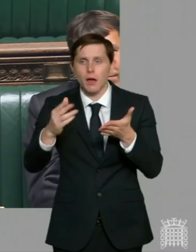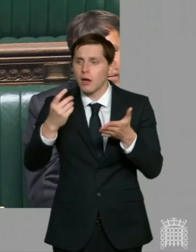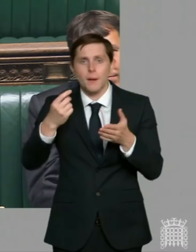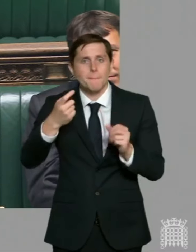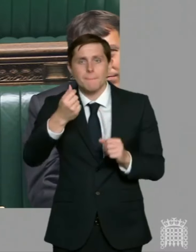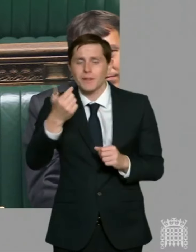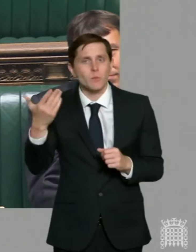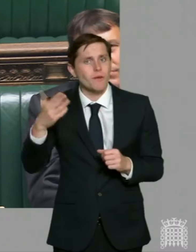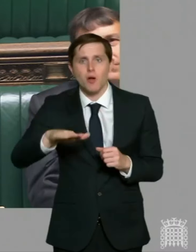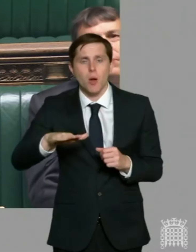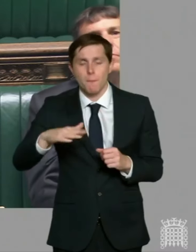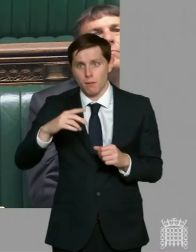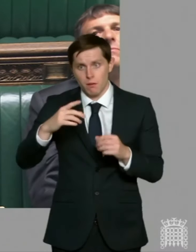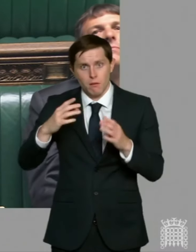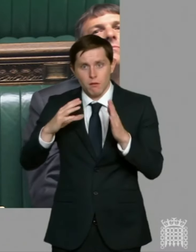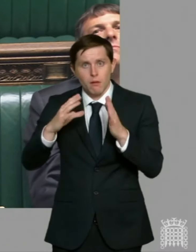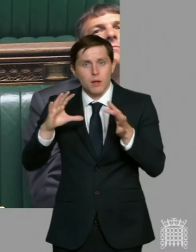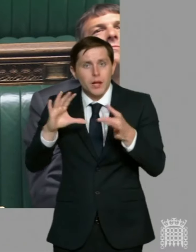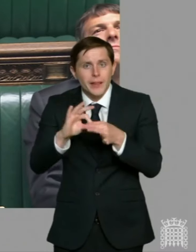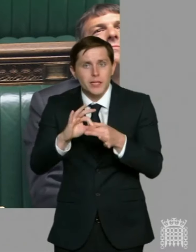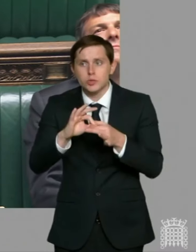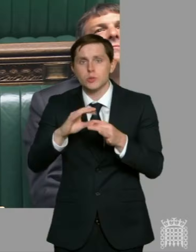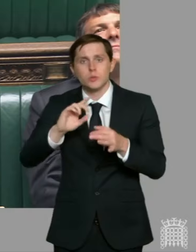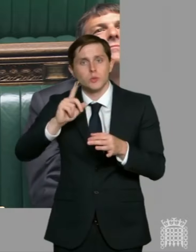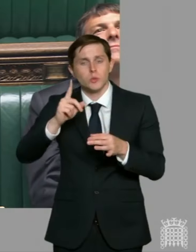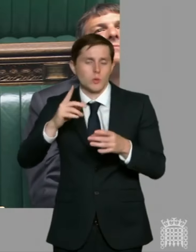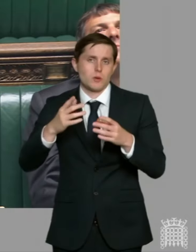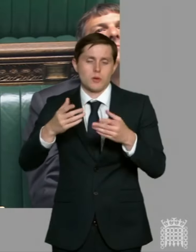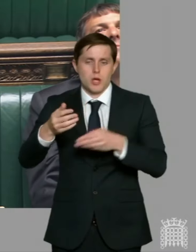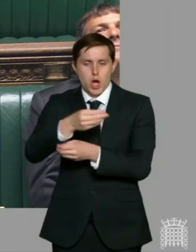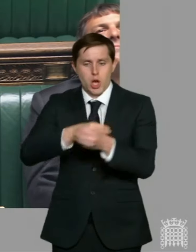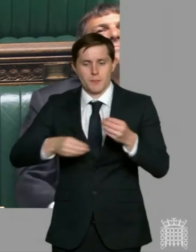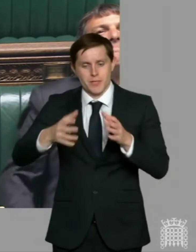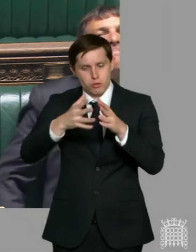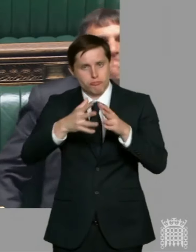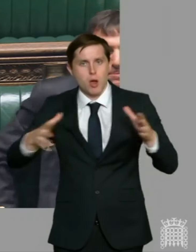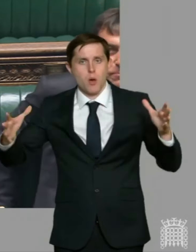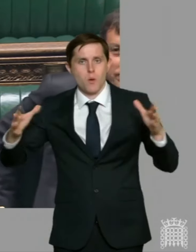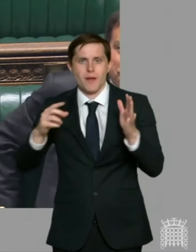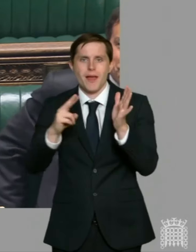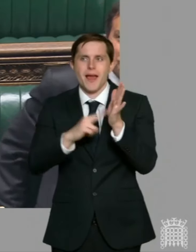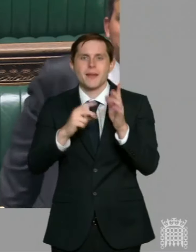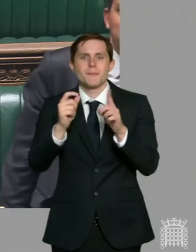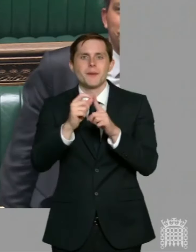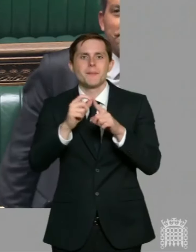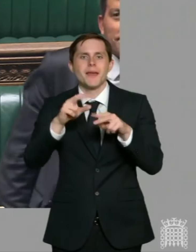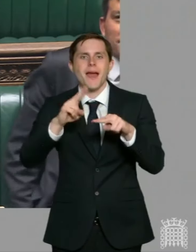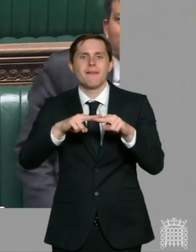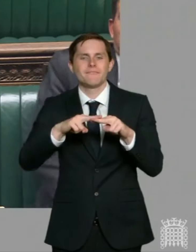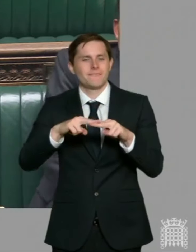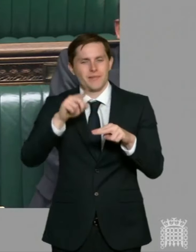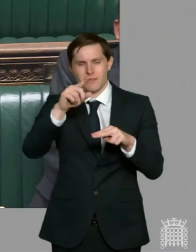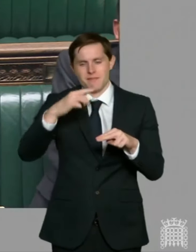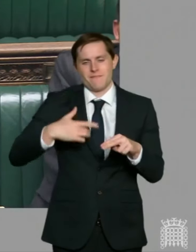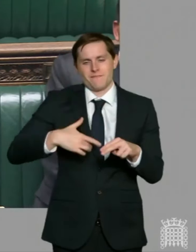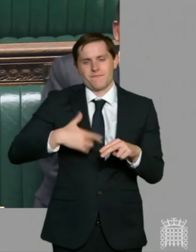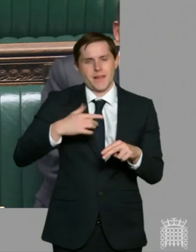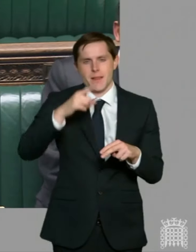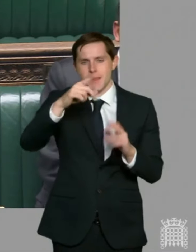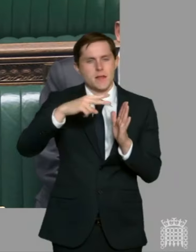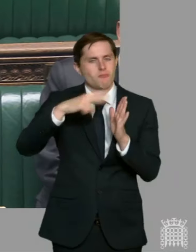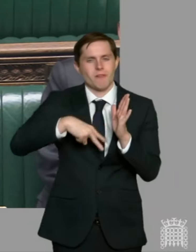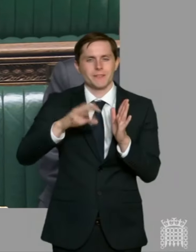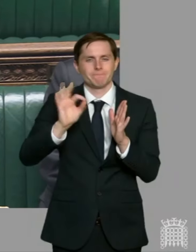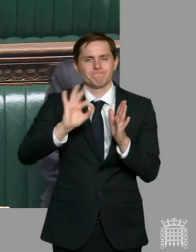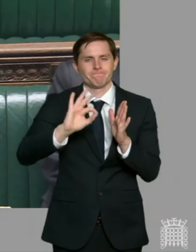in the MPPF. She would know if she had read it. I bet she hasn't. The Chancellor effectively killed off some major NSIP schemes on Monday, like